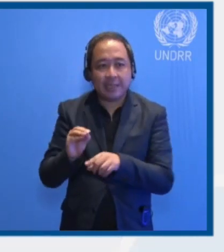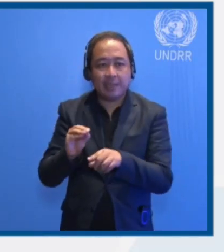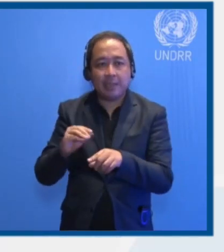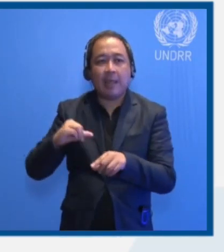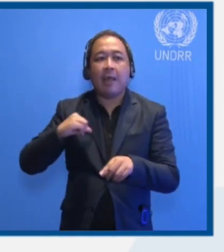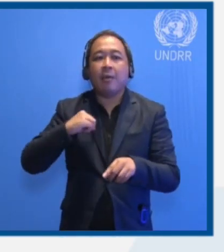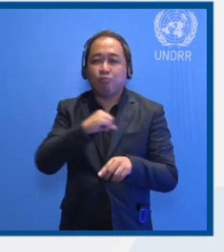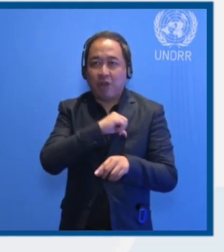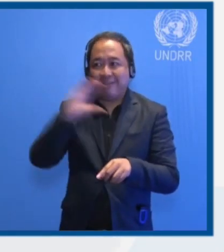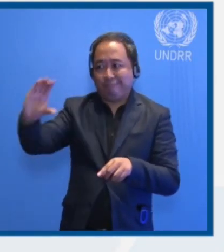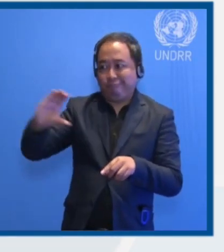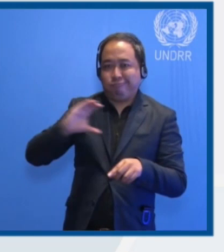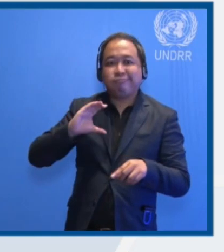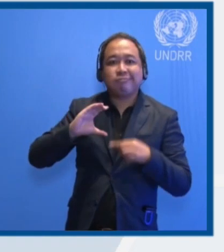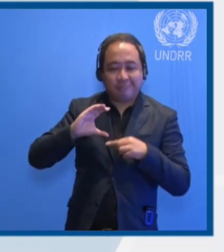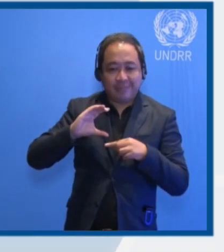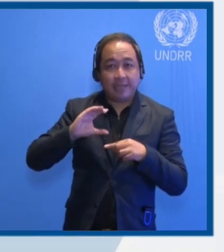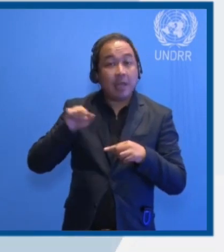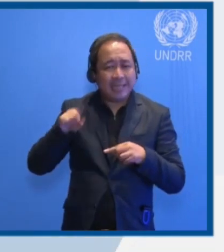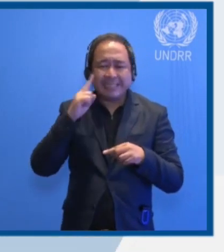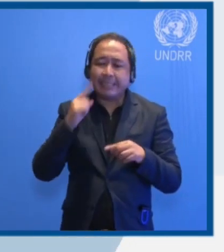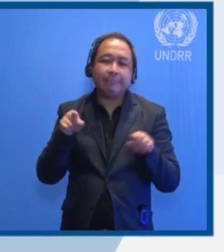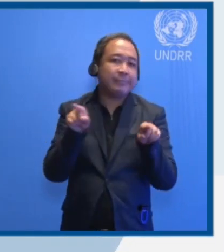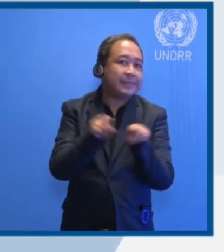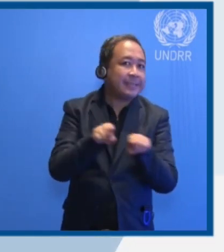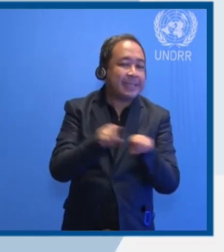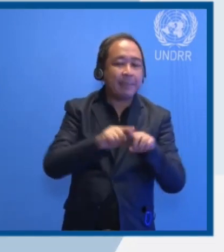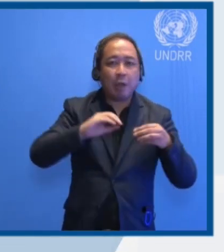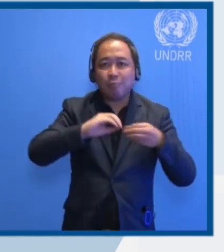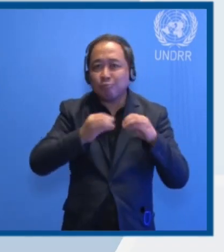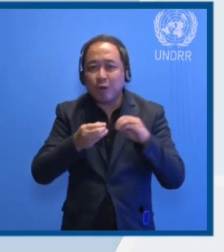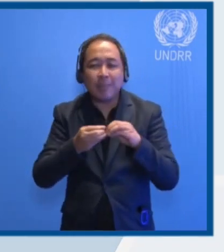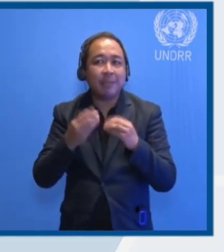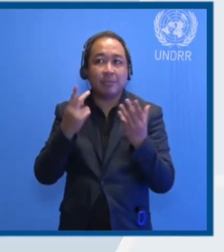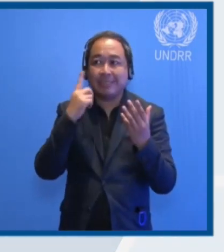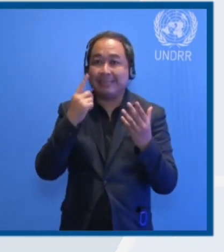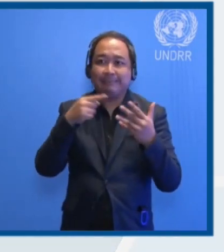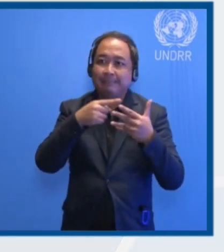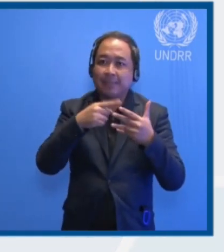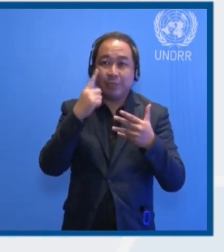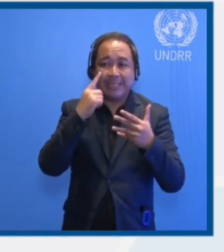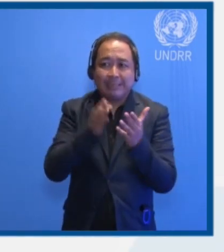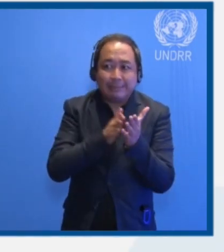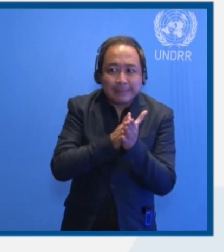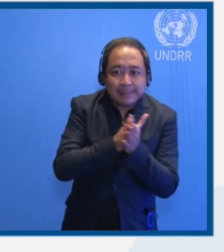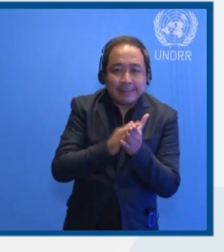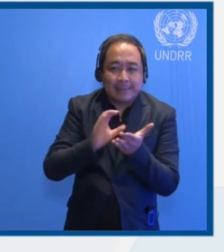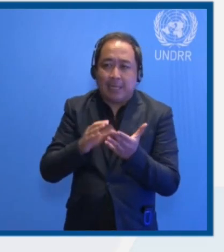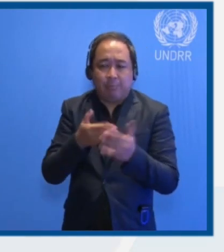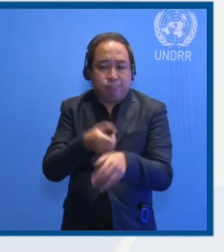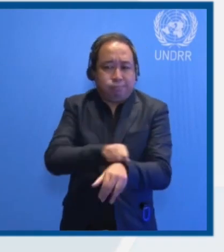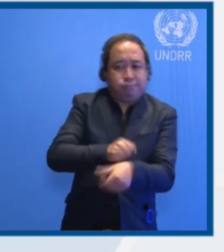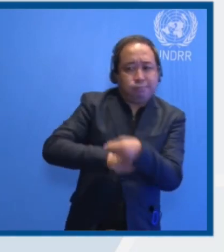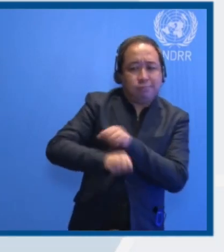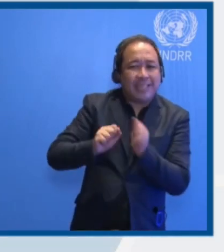institutions, and they come back with the same problem. They all have a lot of pressure and motivation to invest in adaptation,